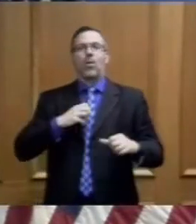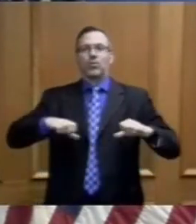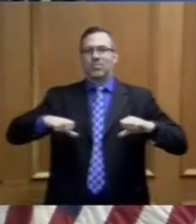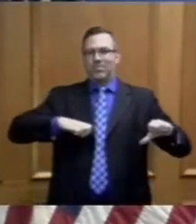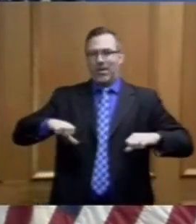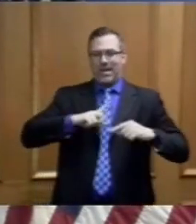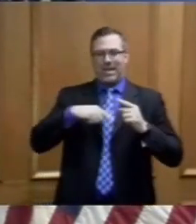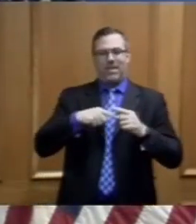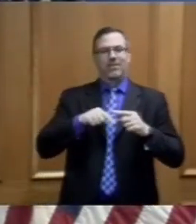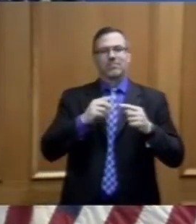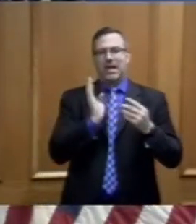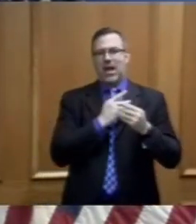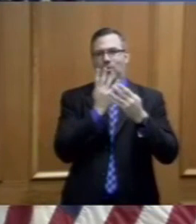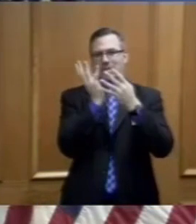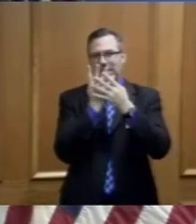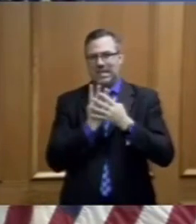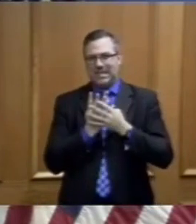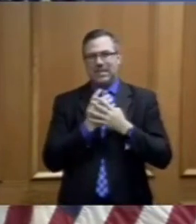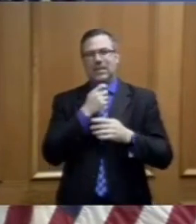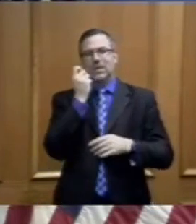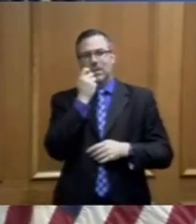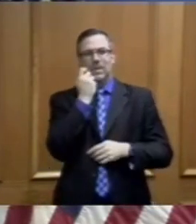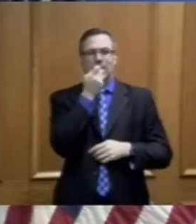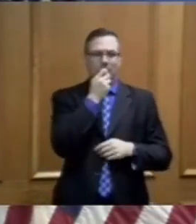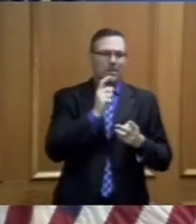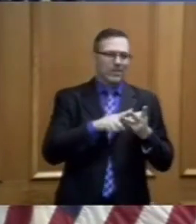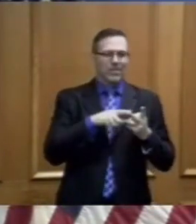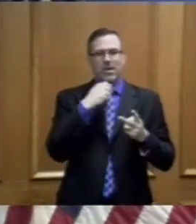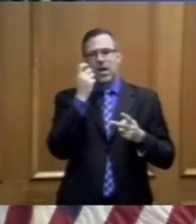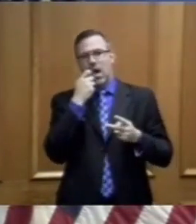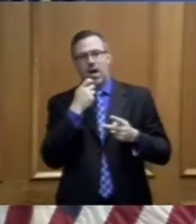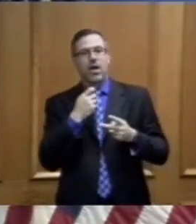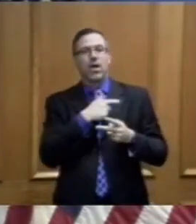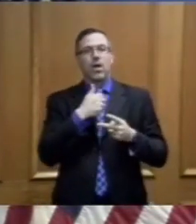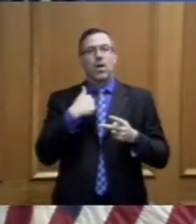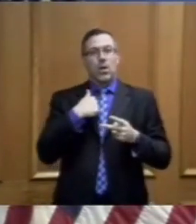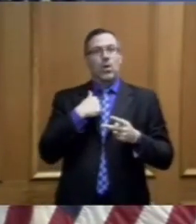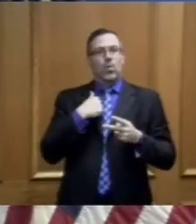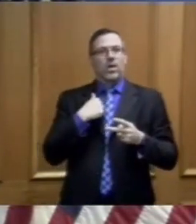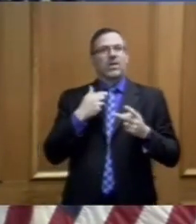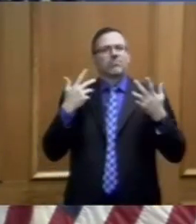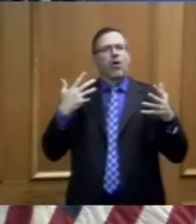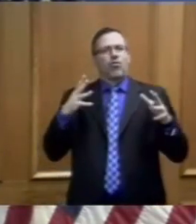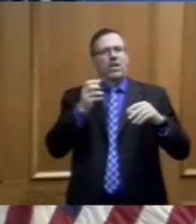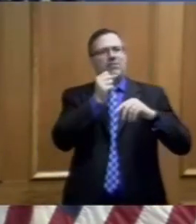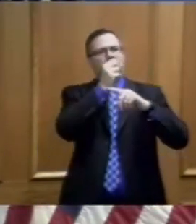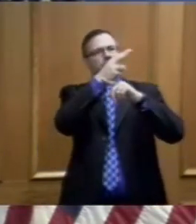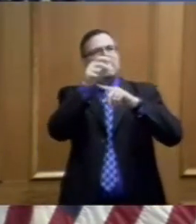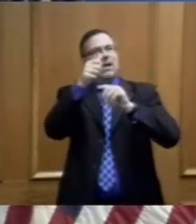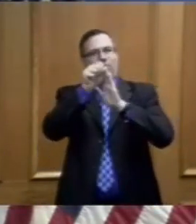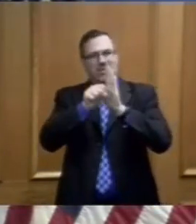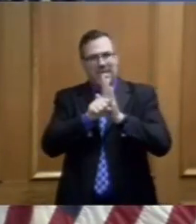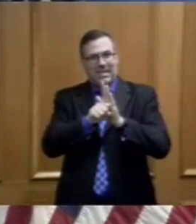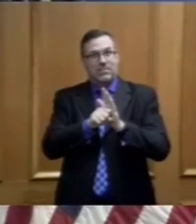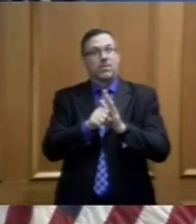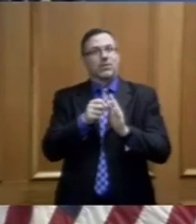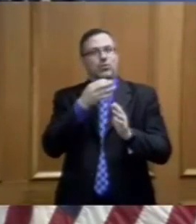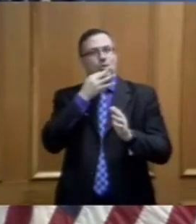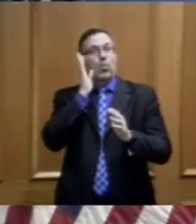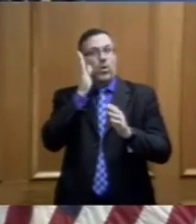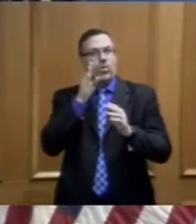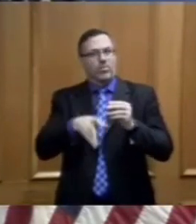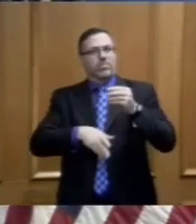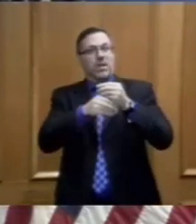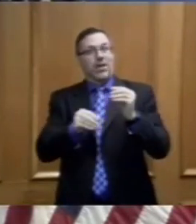and we continue to test much higher than other states, but we're about to take that even a step further. As of yesterday, at